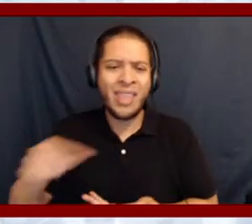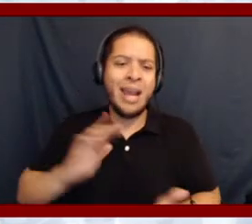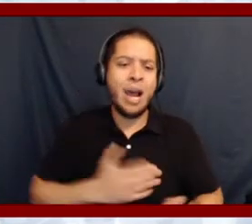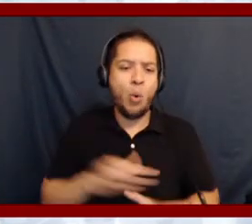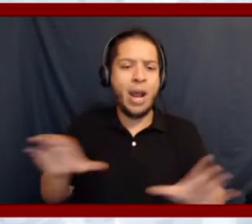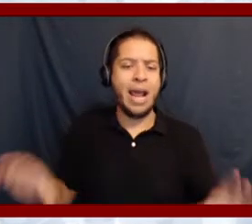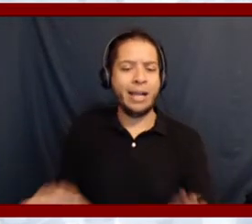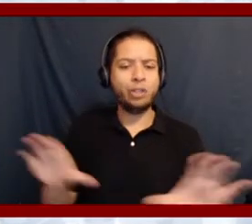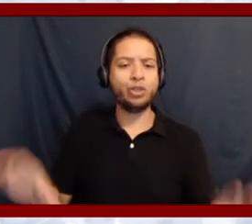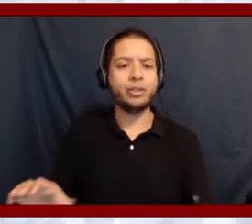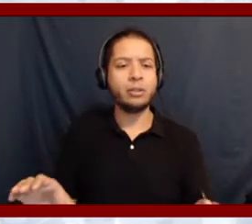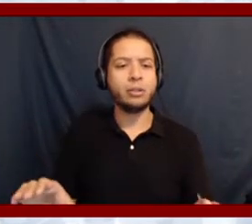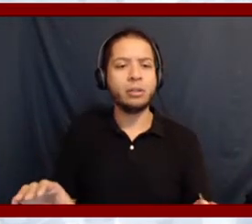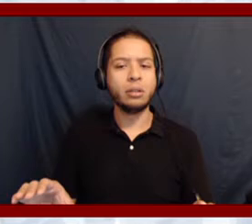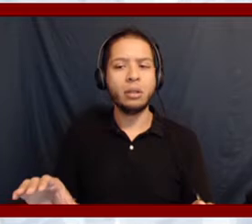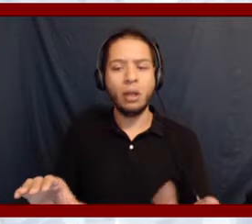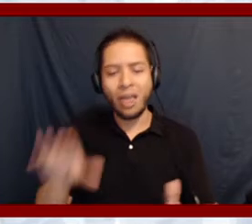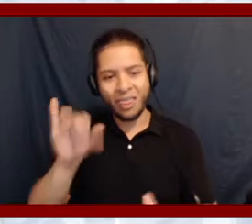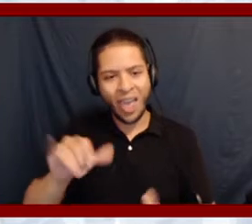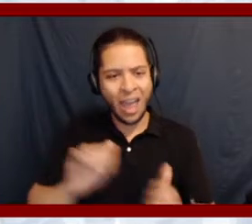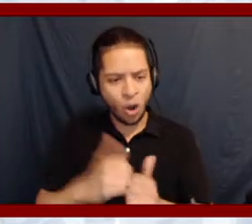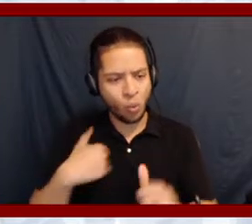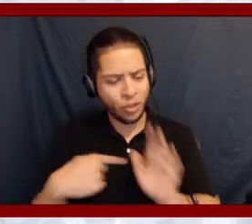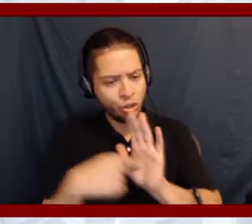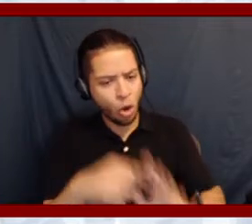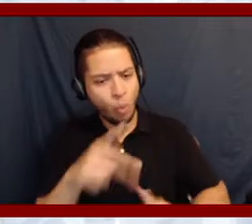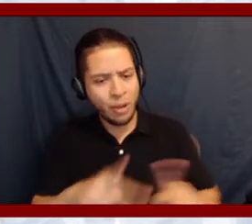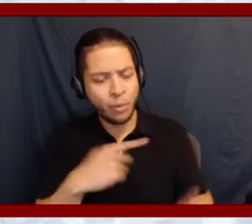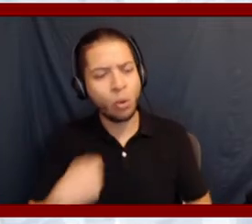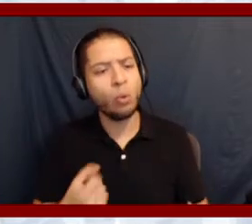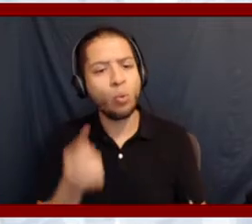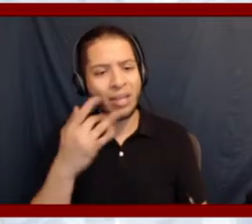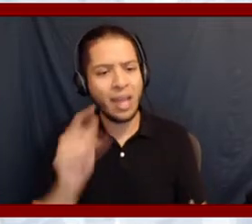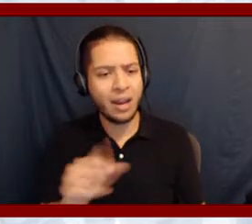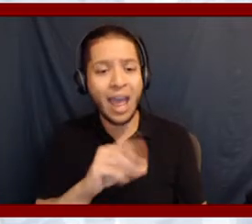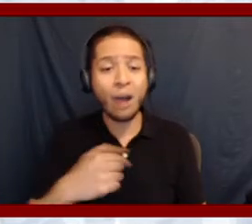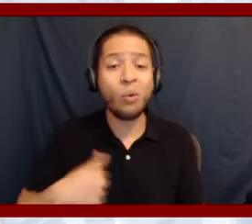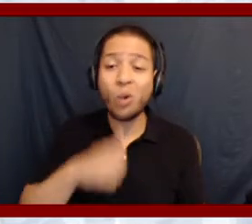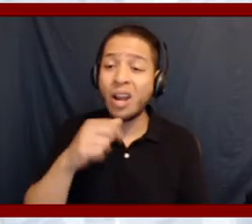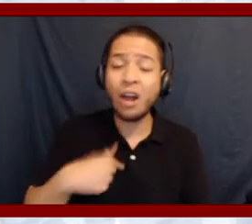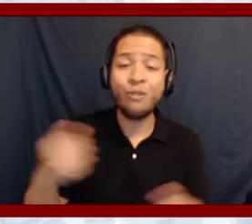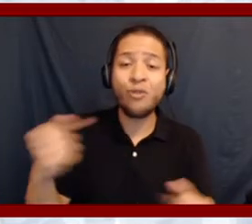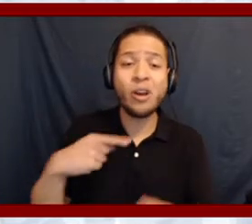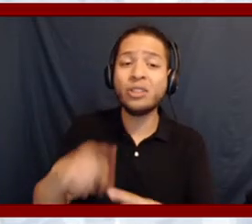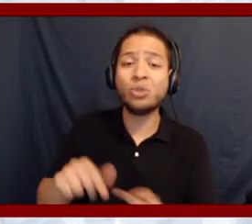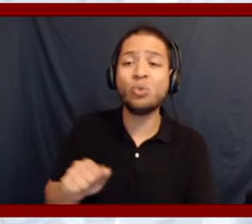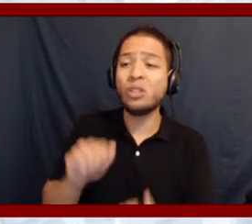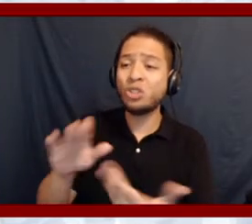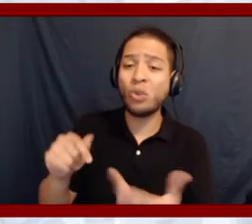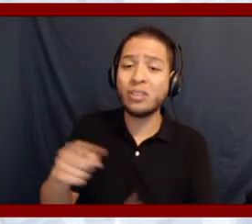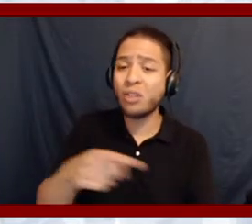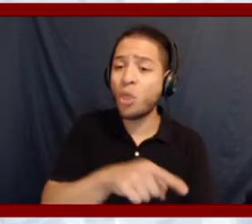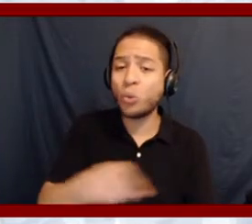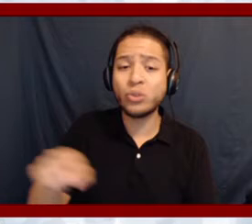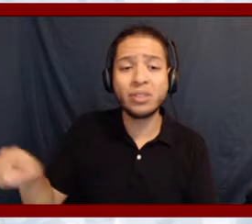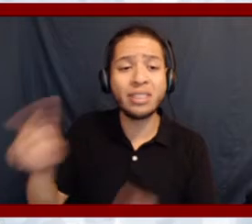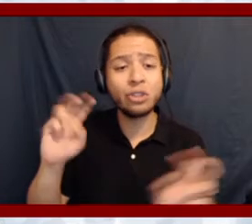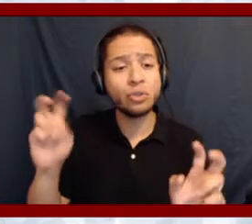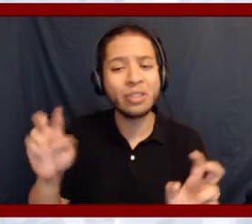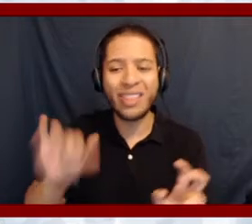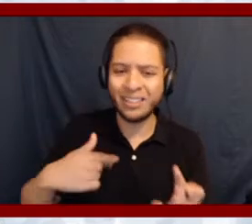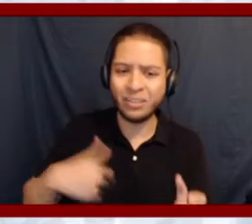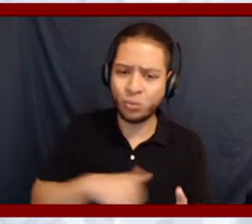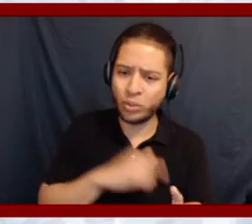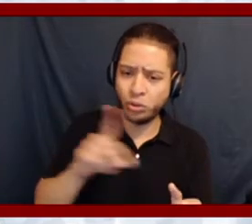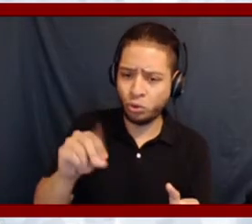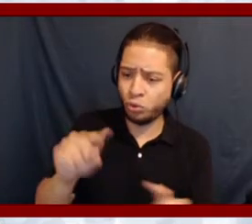people that you get it, you understand, and you're not afraid to tackle those rough issues. And I think that that's exactly what we're doing, and we're going to keep doing it. So